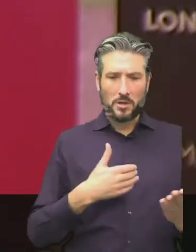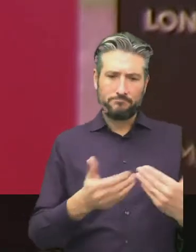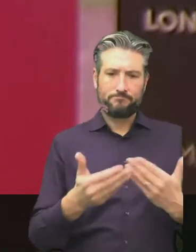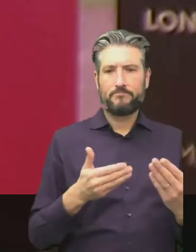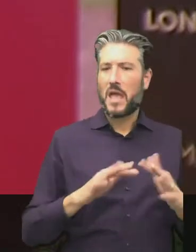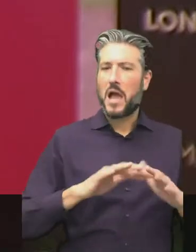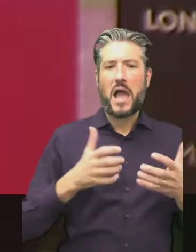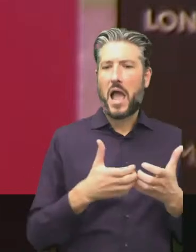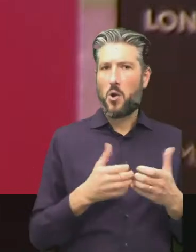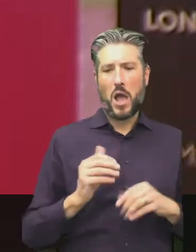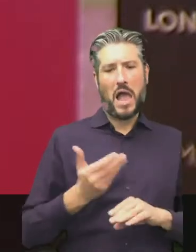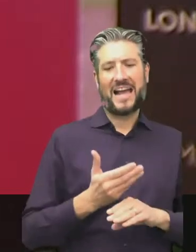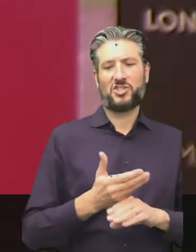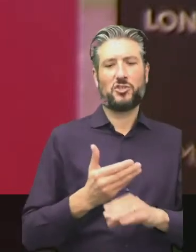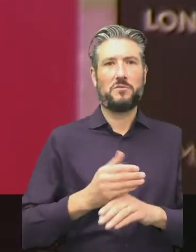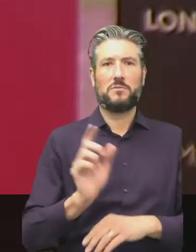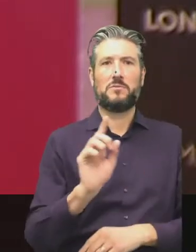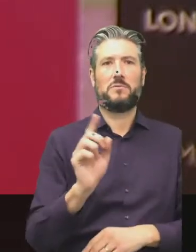you, Mohammed.